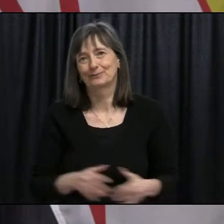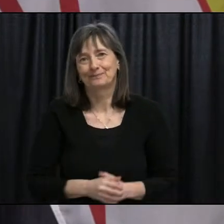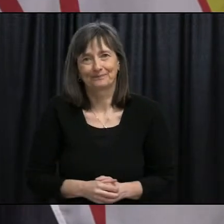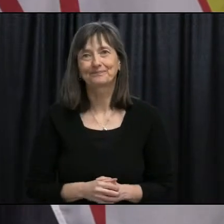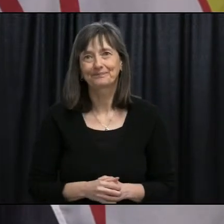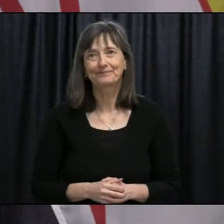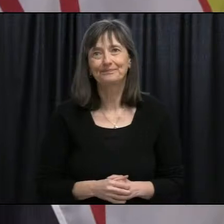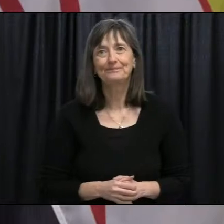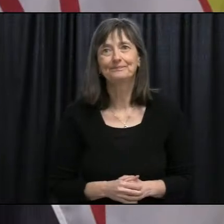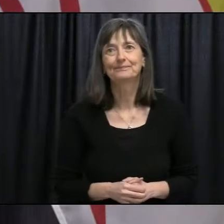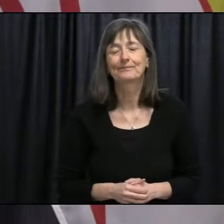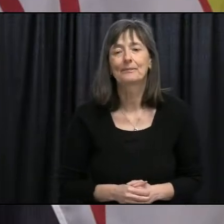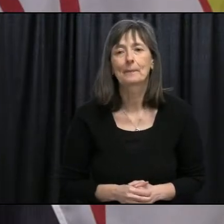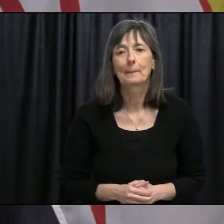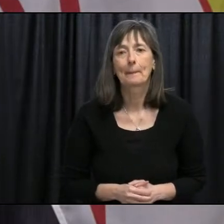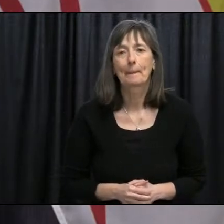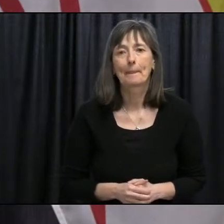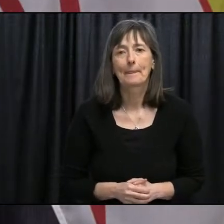to do that.